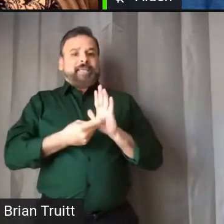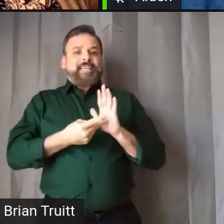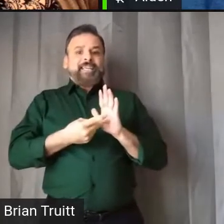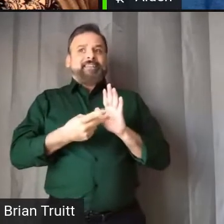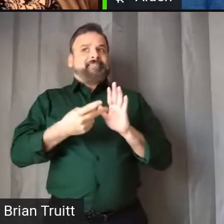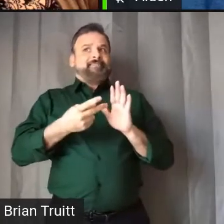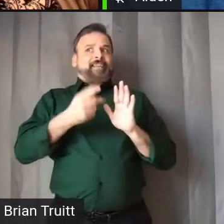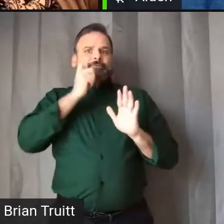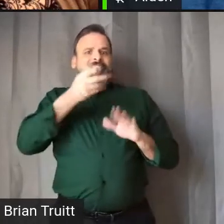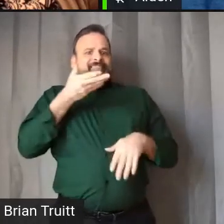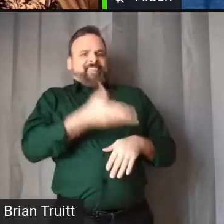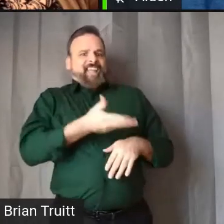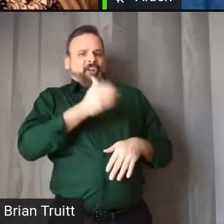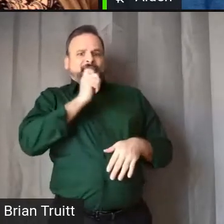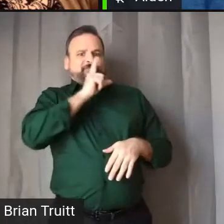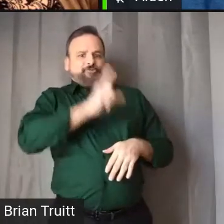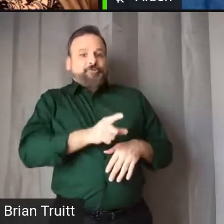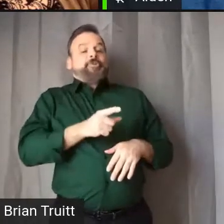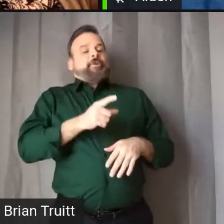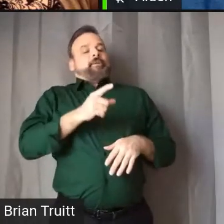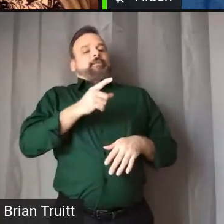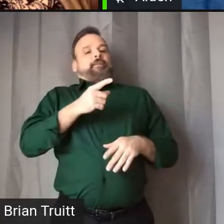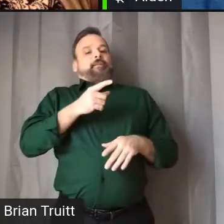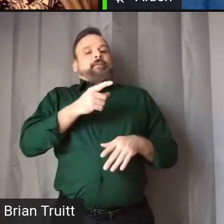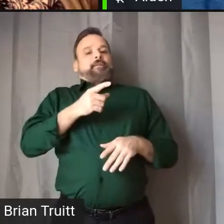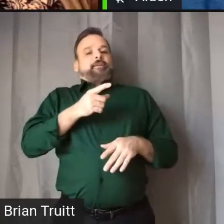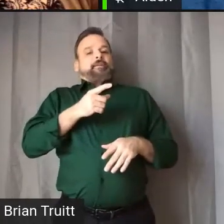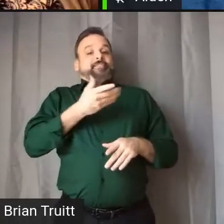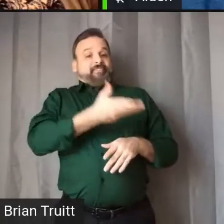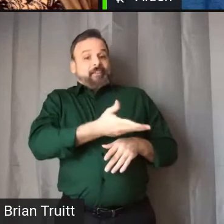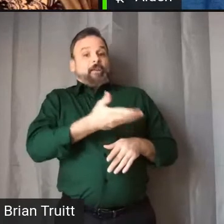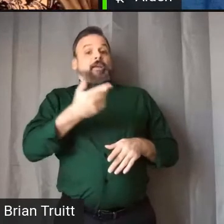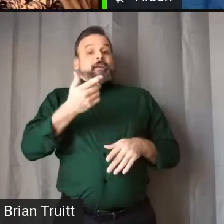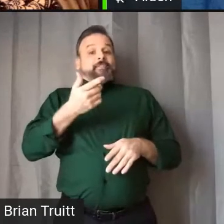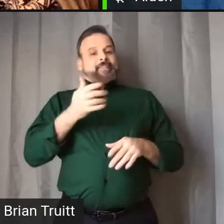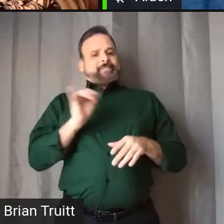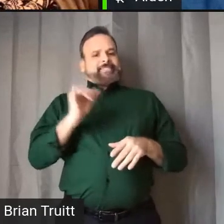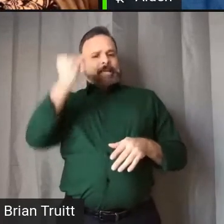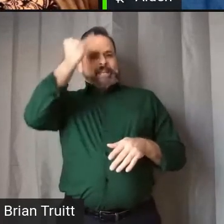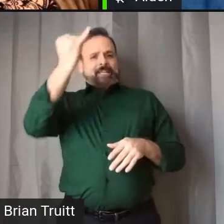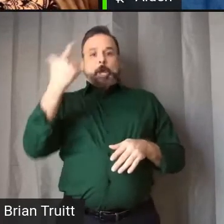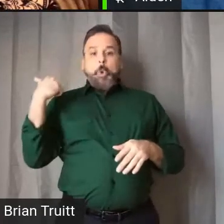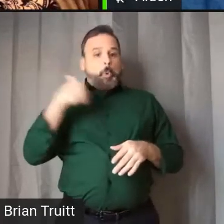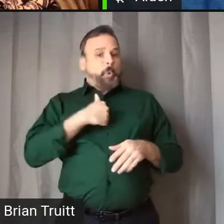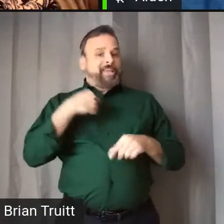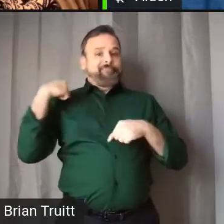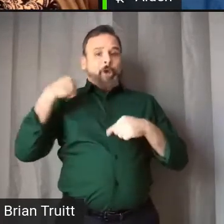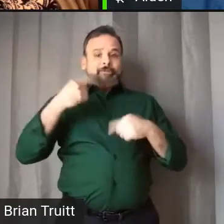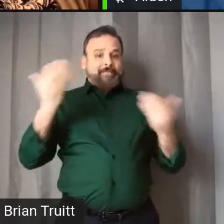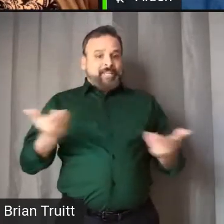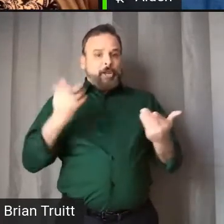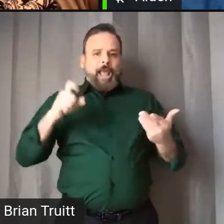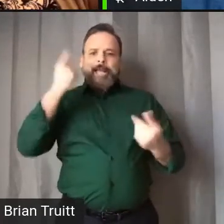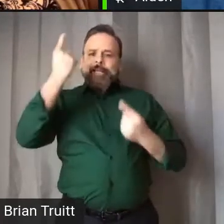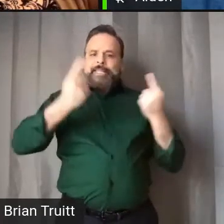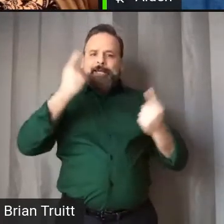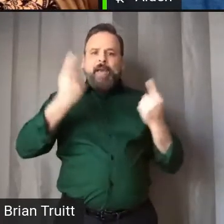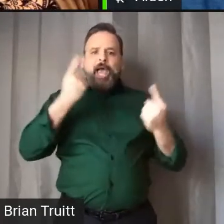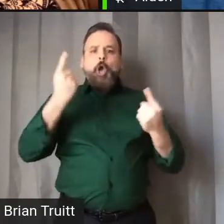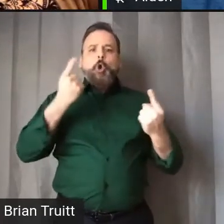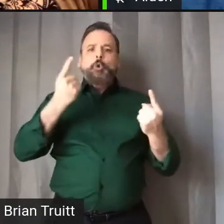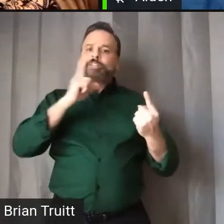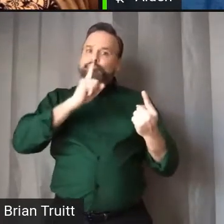it didn't exist. And that same sort of we've always been here kind of thinking that I've had to think about is something that's